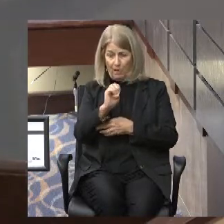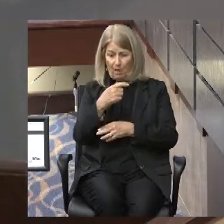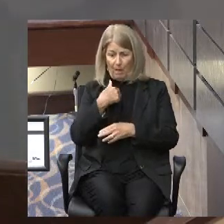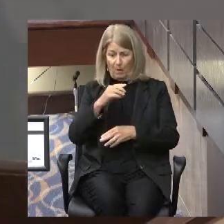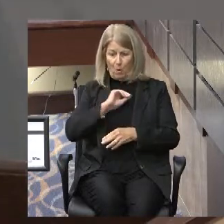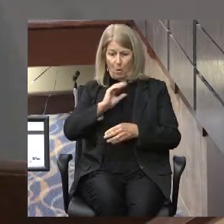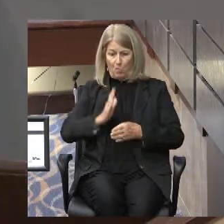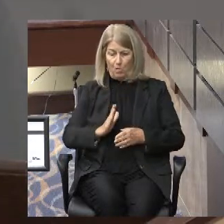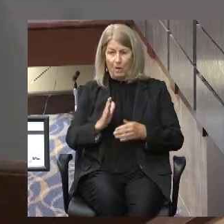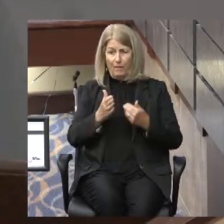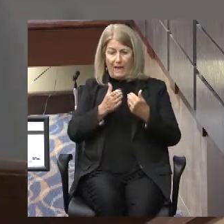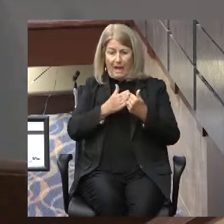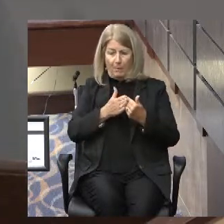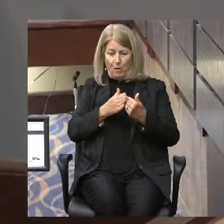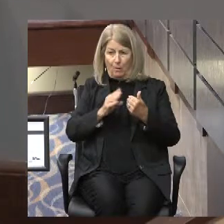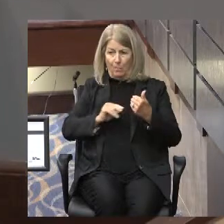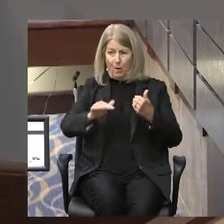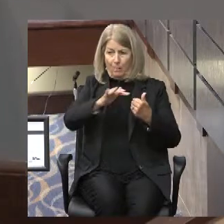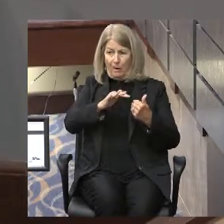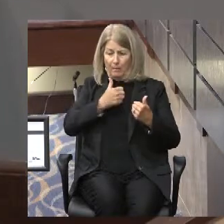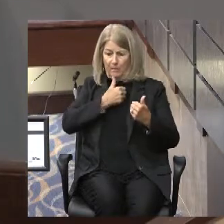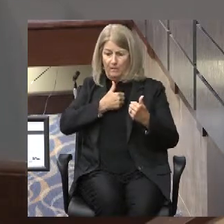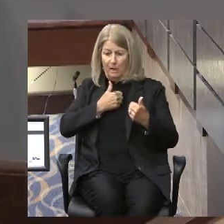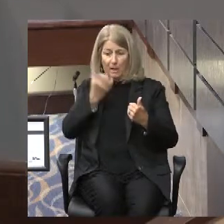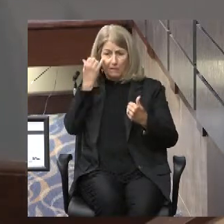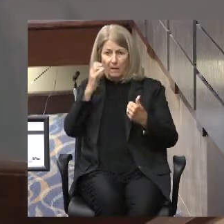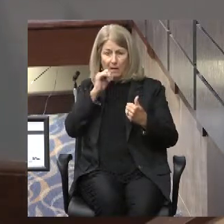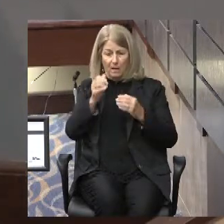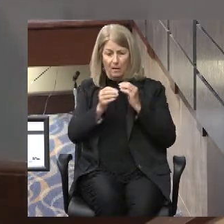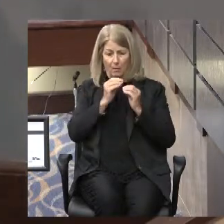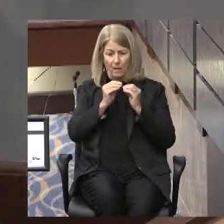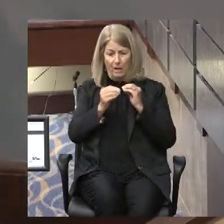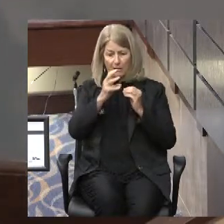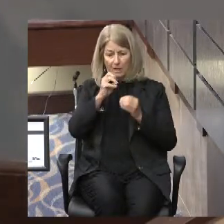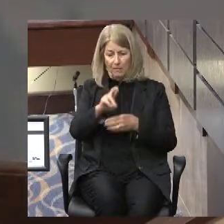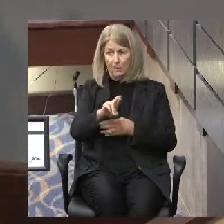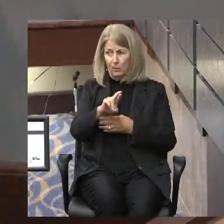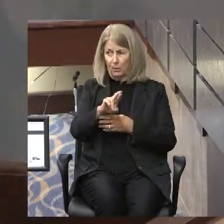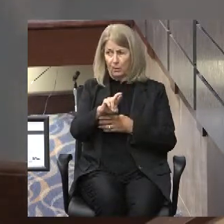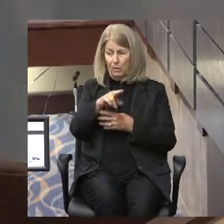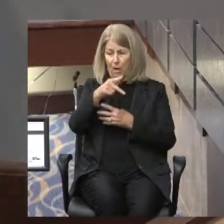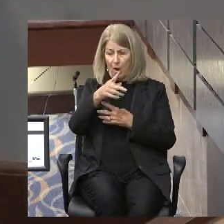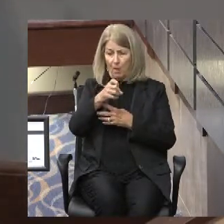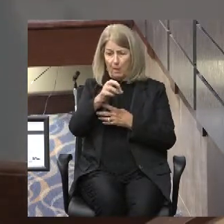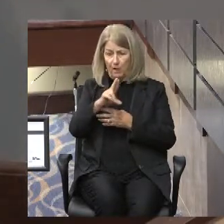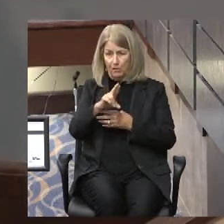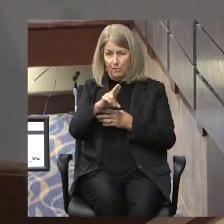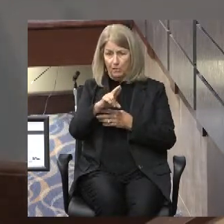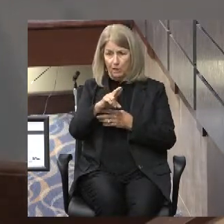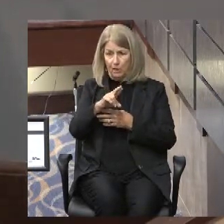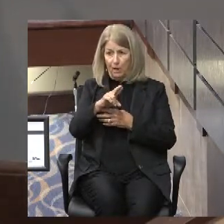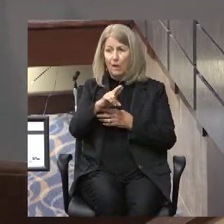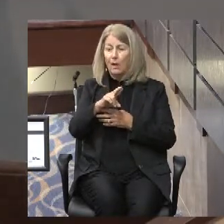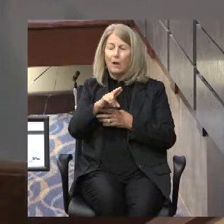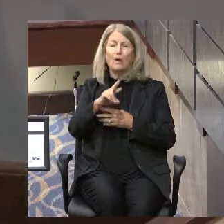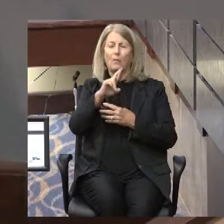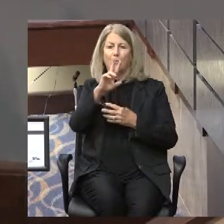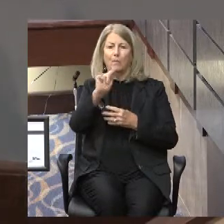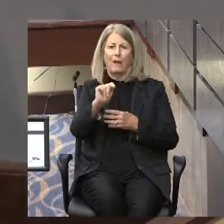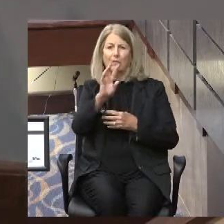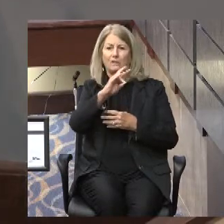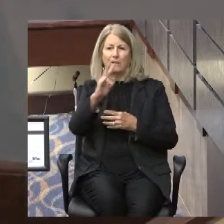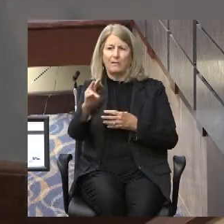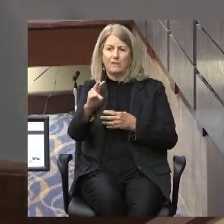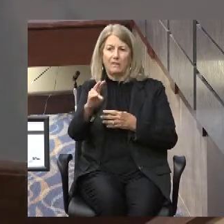neighboring property. I'd be remiss if I didn't correct Mr. Peters. It's Route 77 Food Park and Bar. So if anybody's looking for something